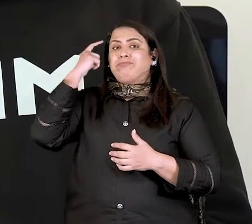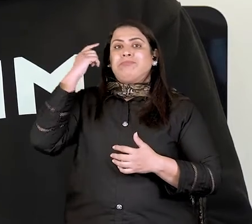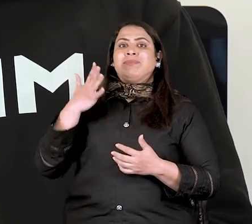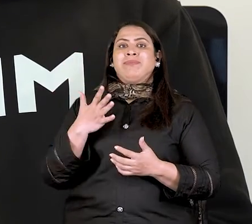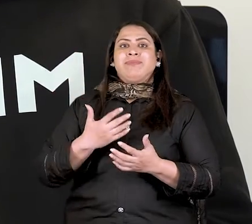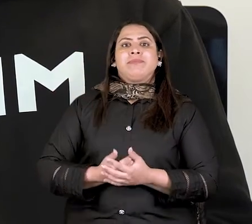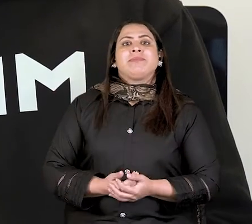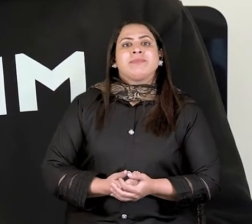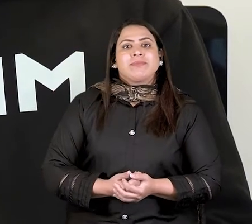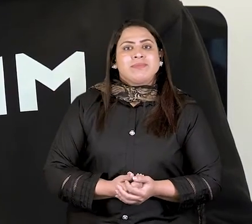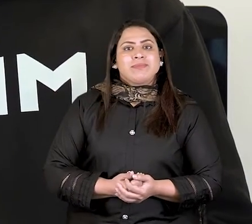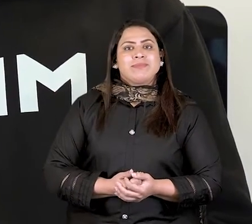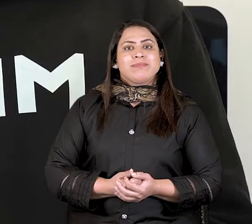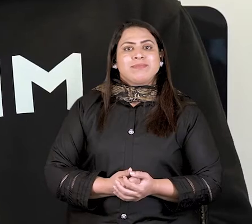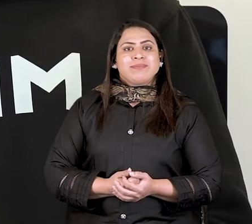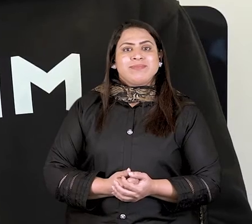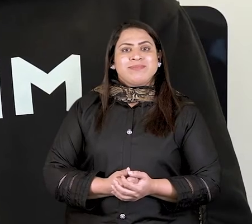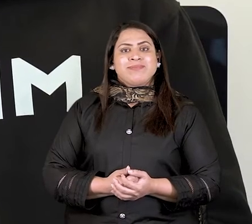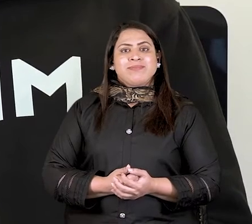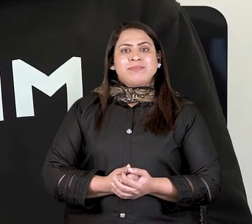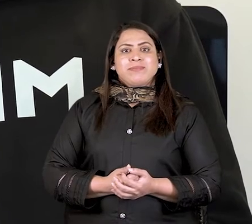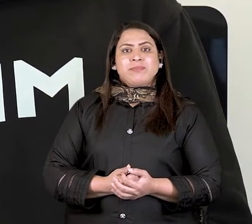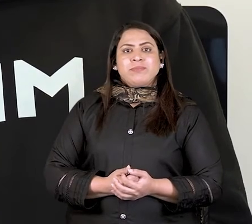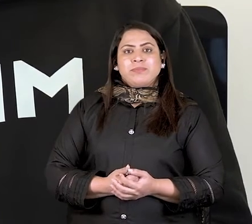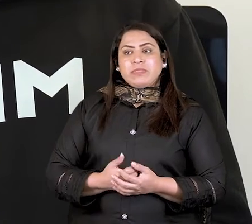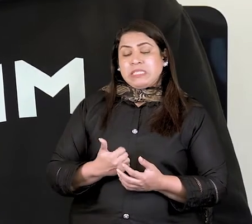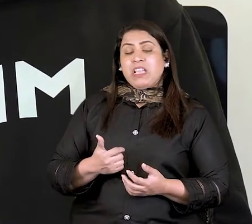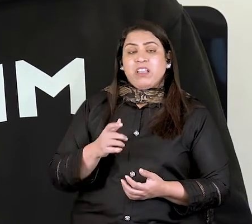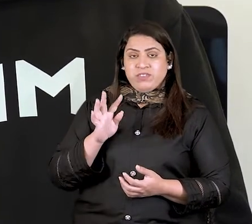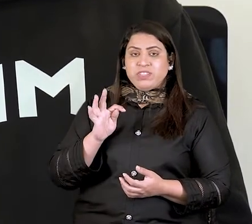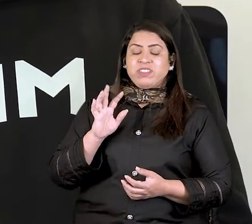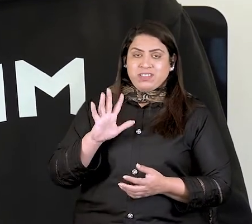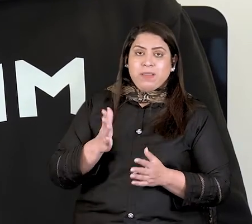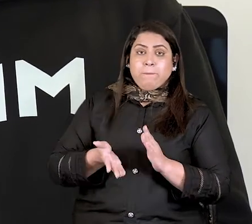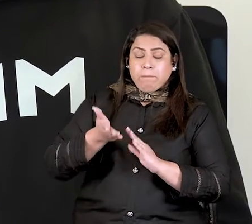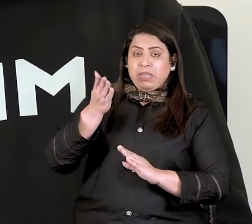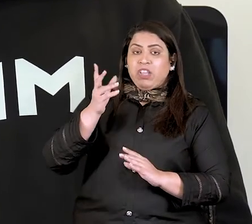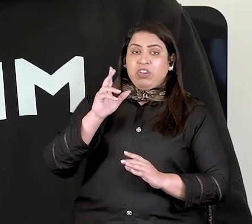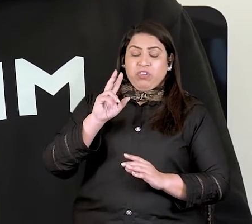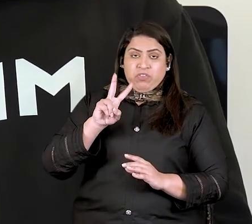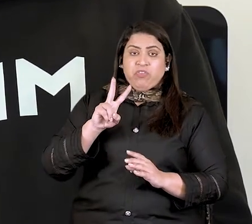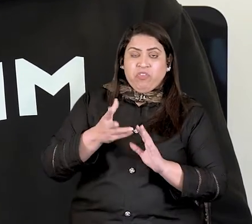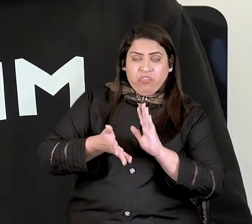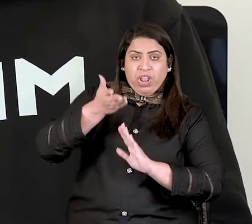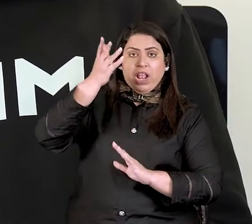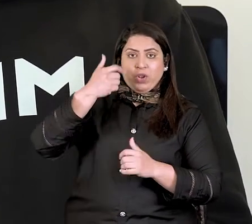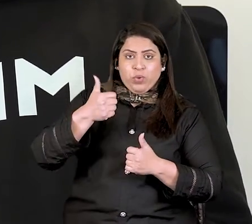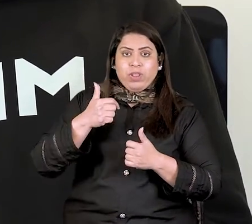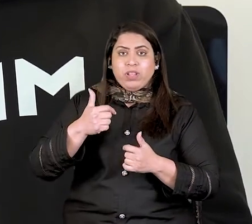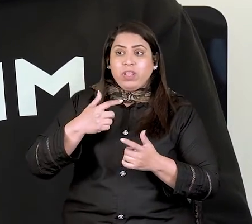hard towards, And giving great- them a and great- good experience. So actually, thank right. you everybody for that. I swear it's like the